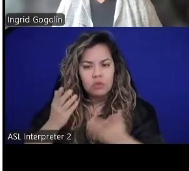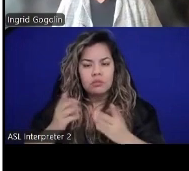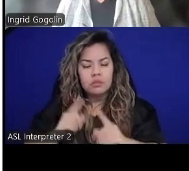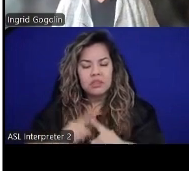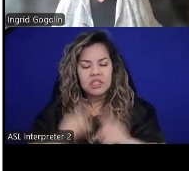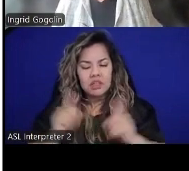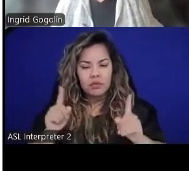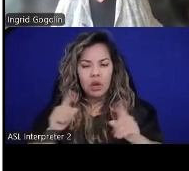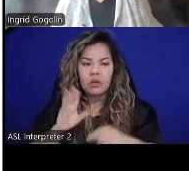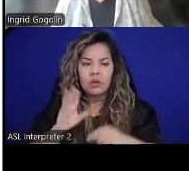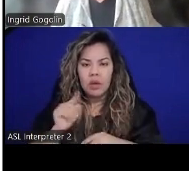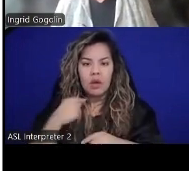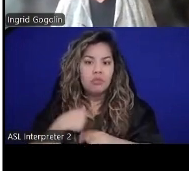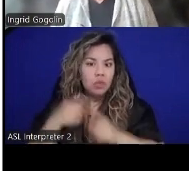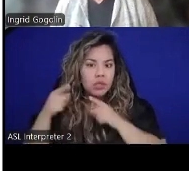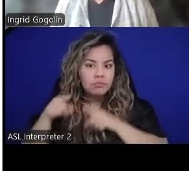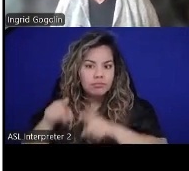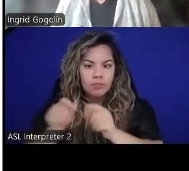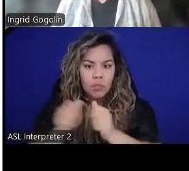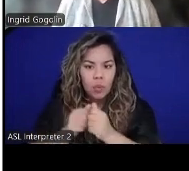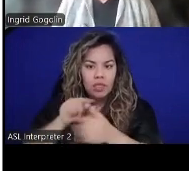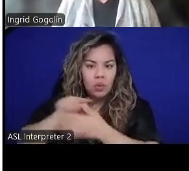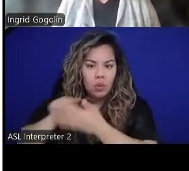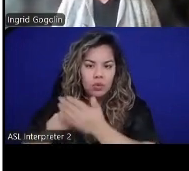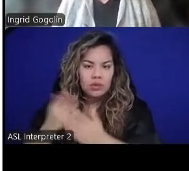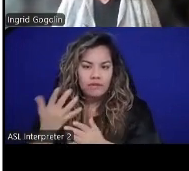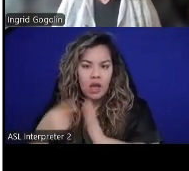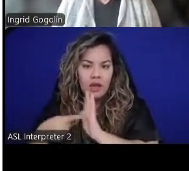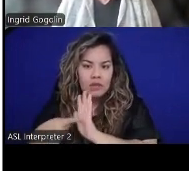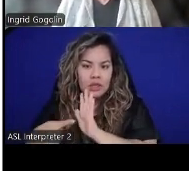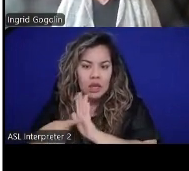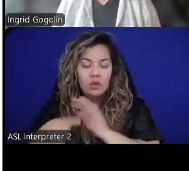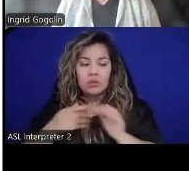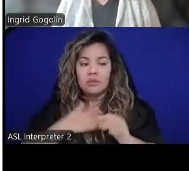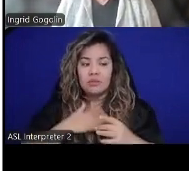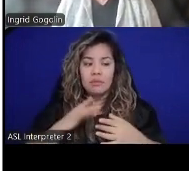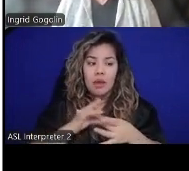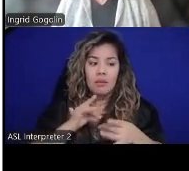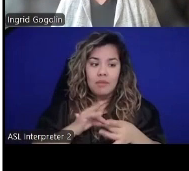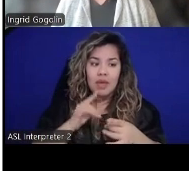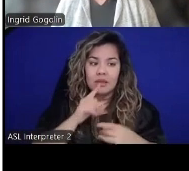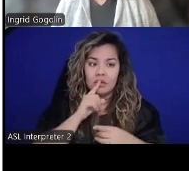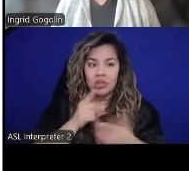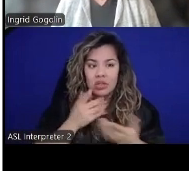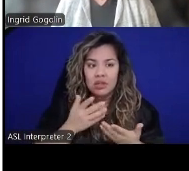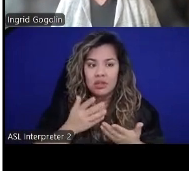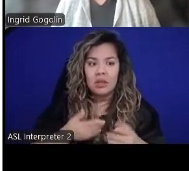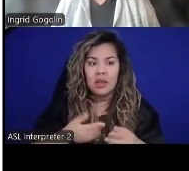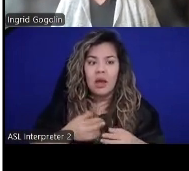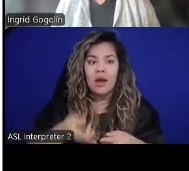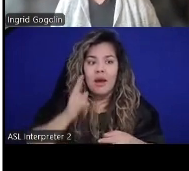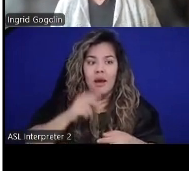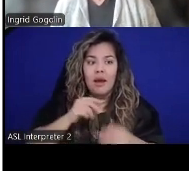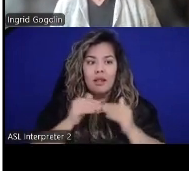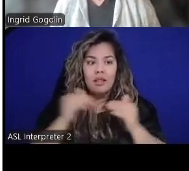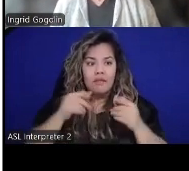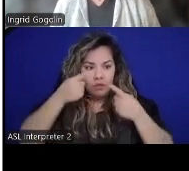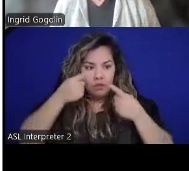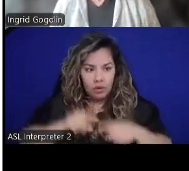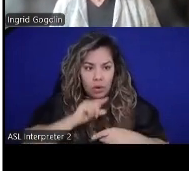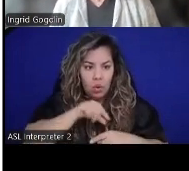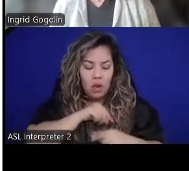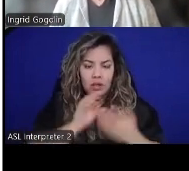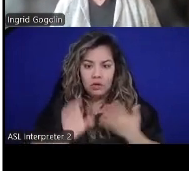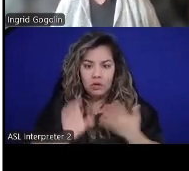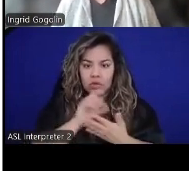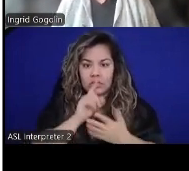slide, please. My message would be a high level of agreement on quality criteria is important for